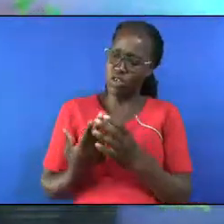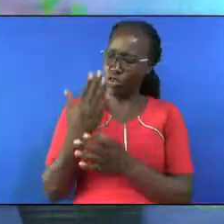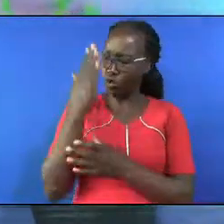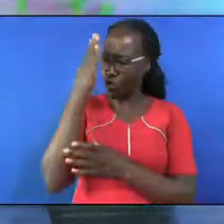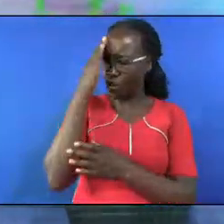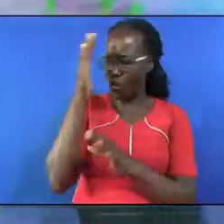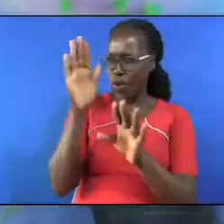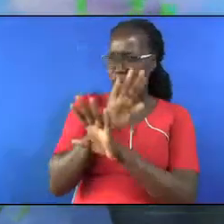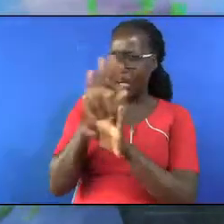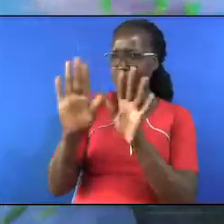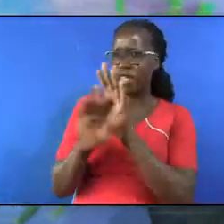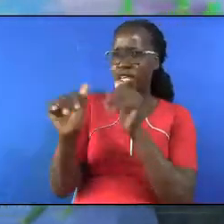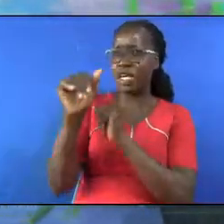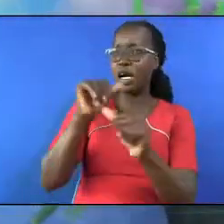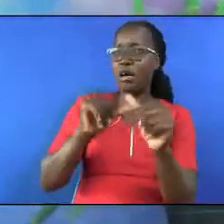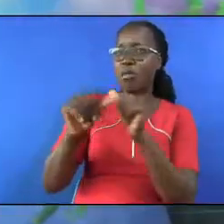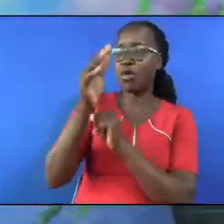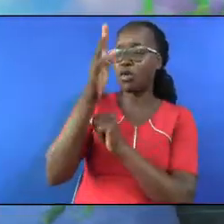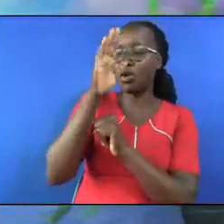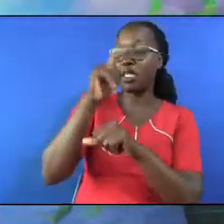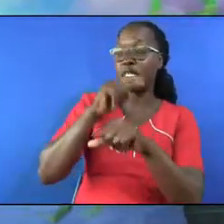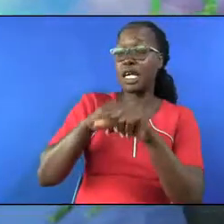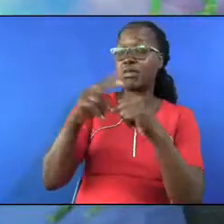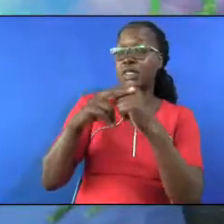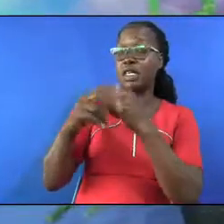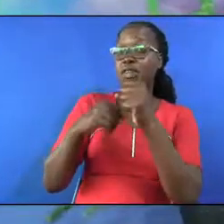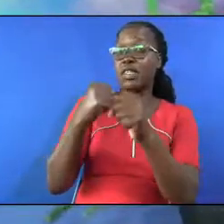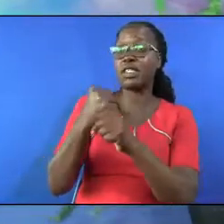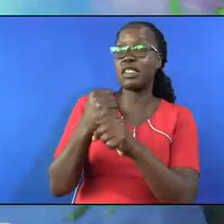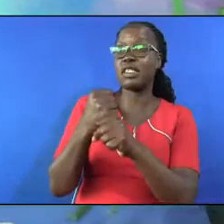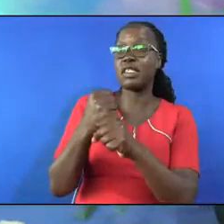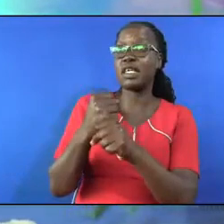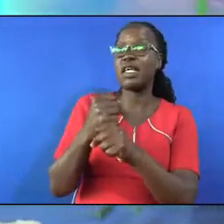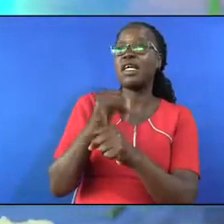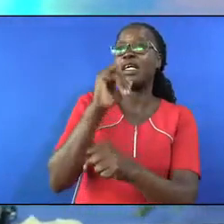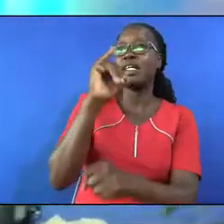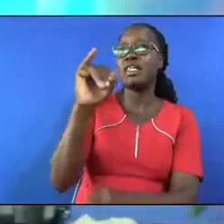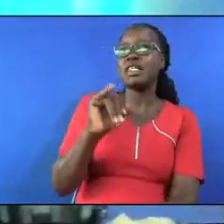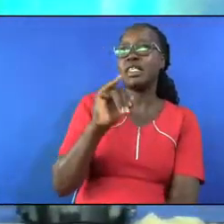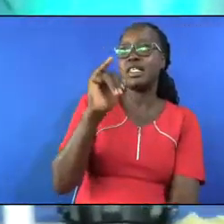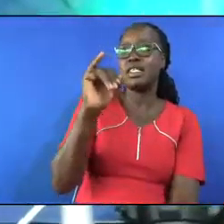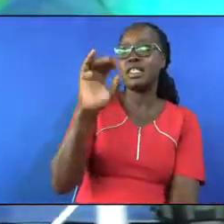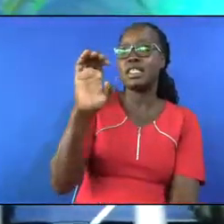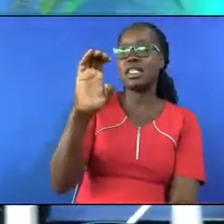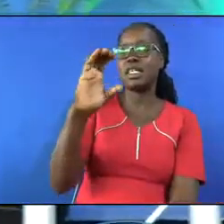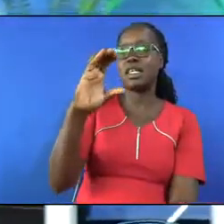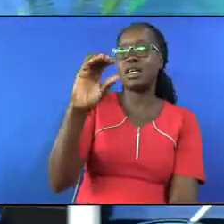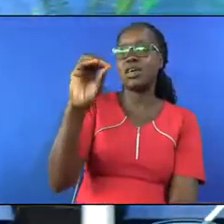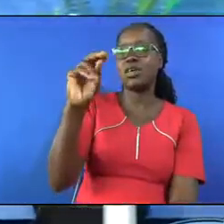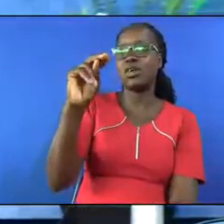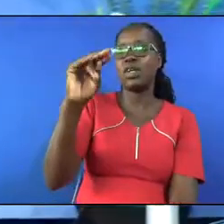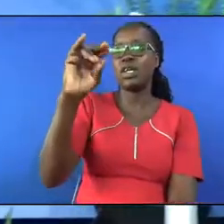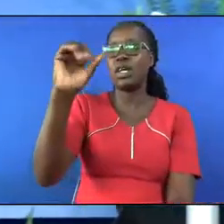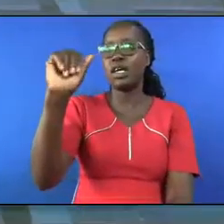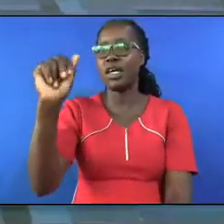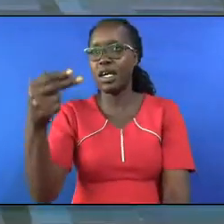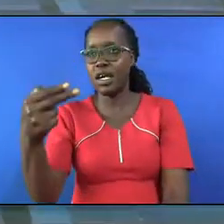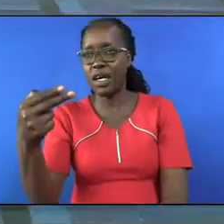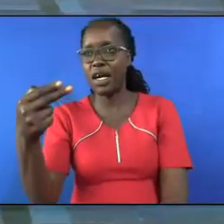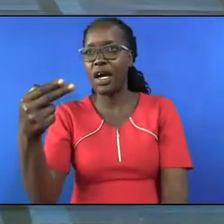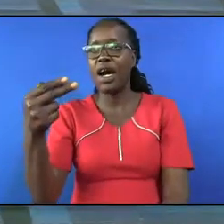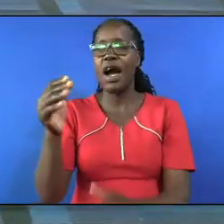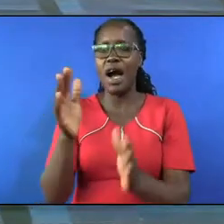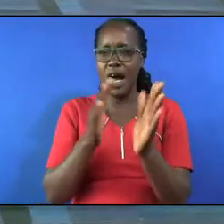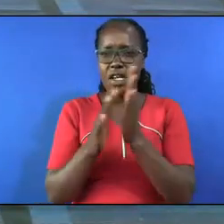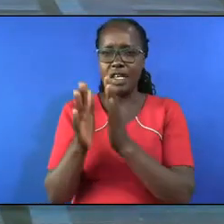these things about God. And so when he was 7 years of age, Jehoiada arranged the army, and they were to